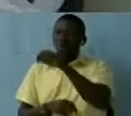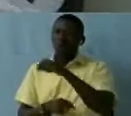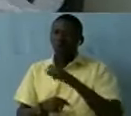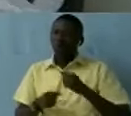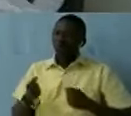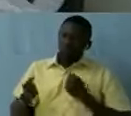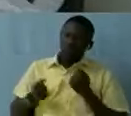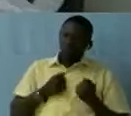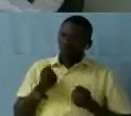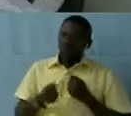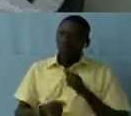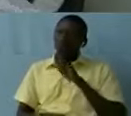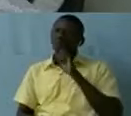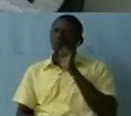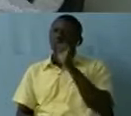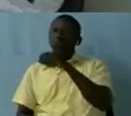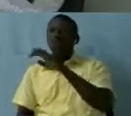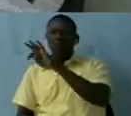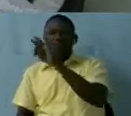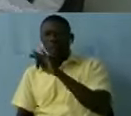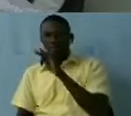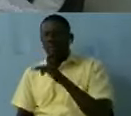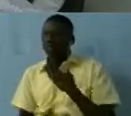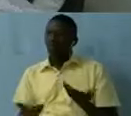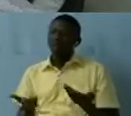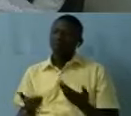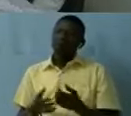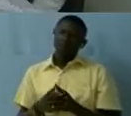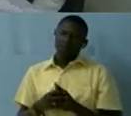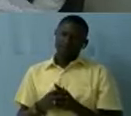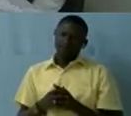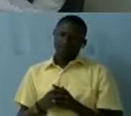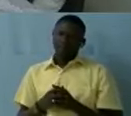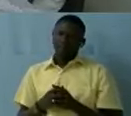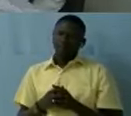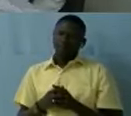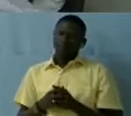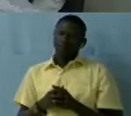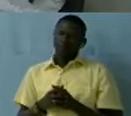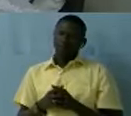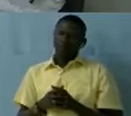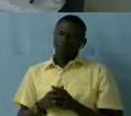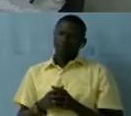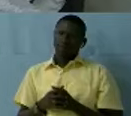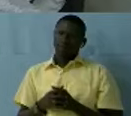mumantora kule sabu ila dimba ya luma, biri binta ninjara ro kon.